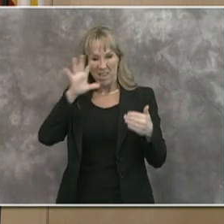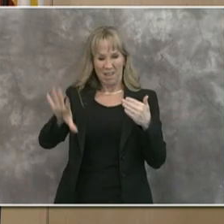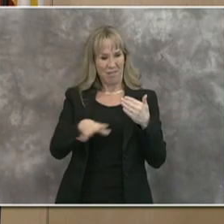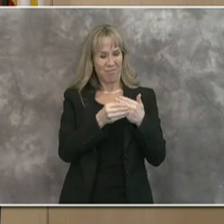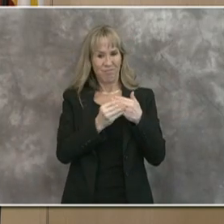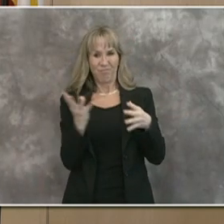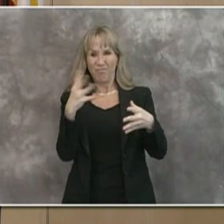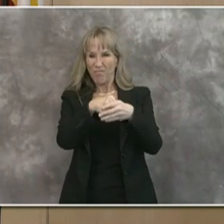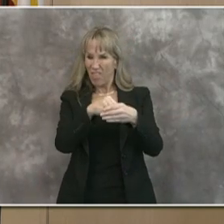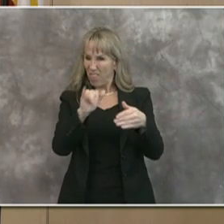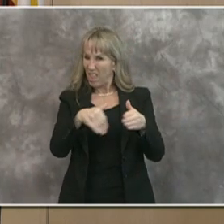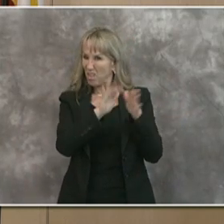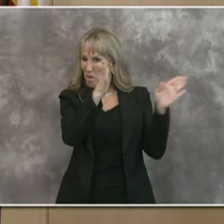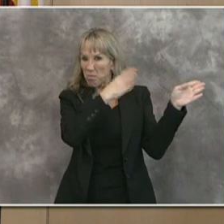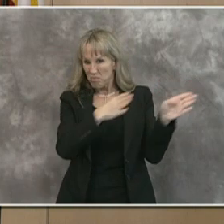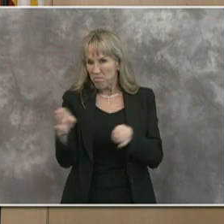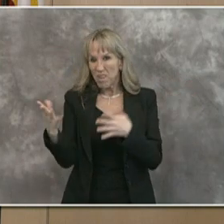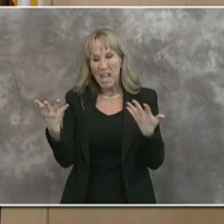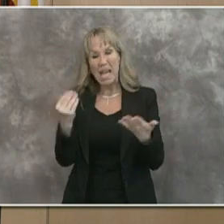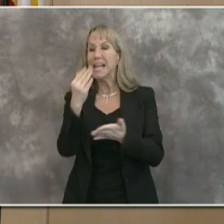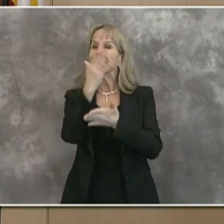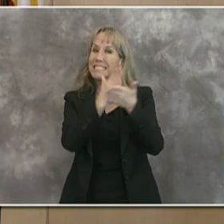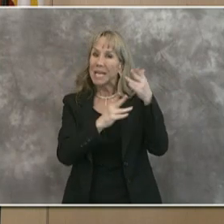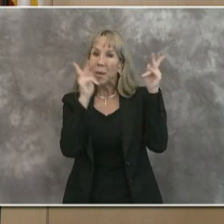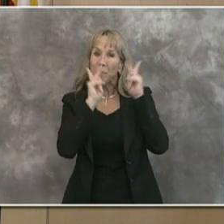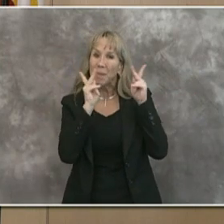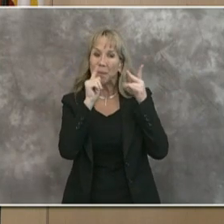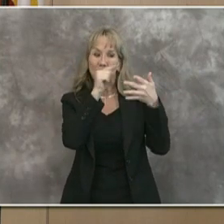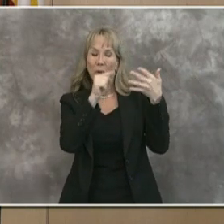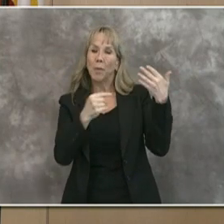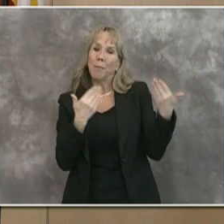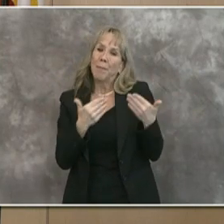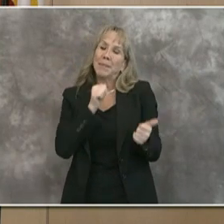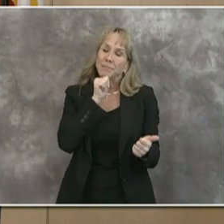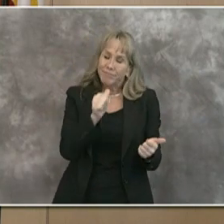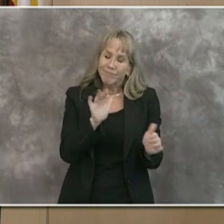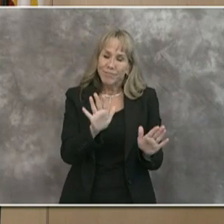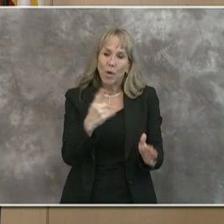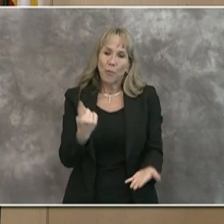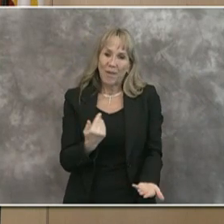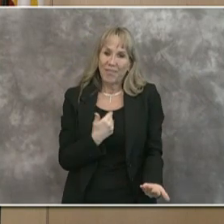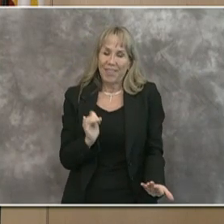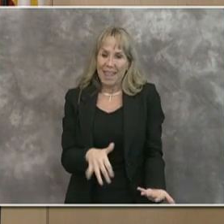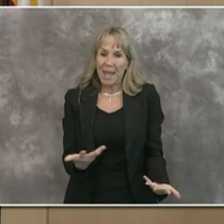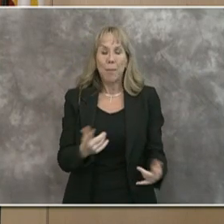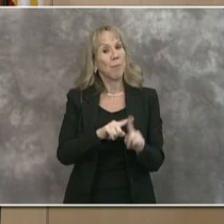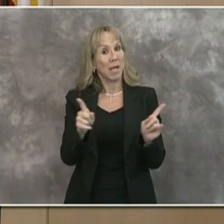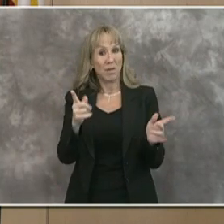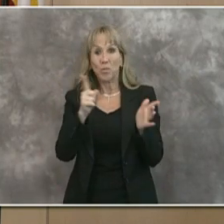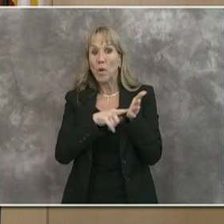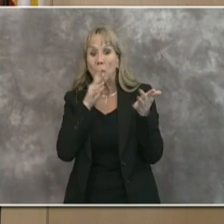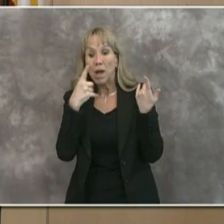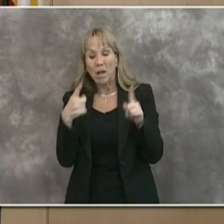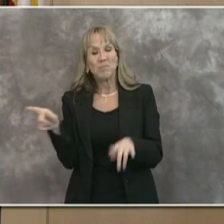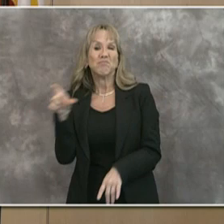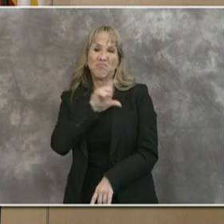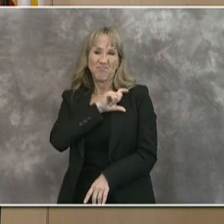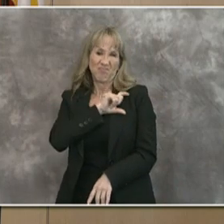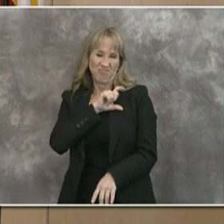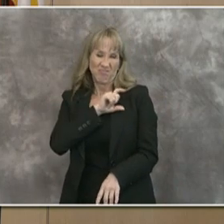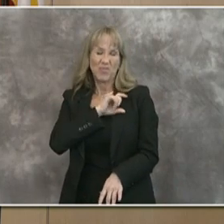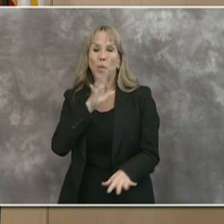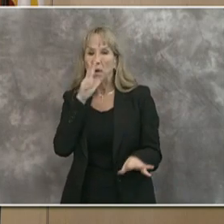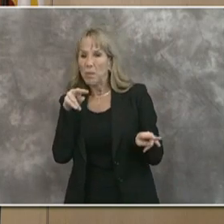them. And there may be a few people that do not. And our law enforcement will do their part